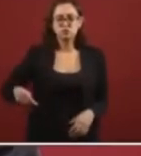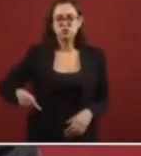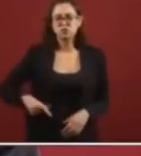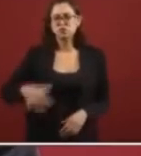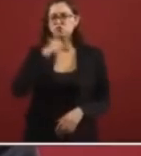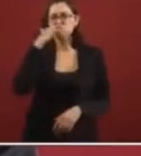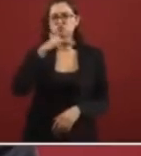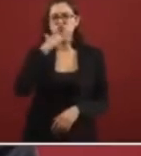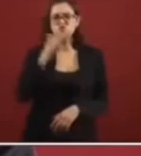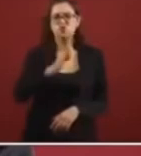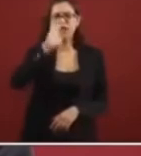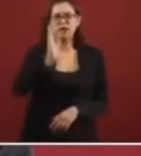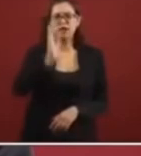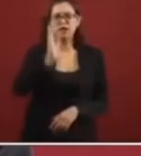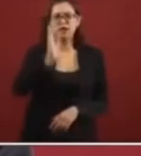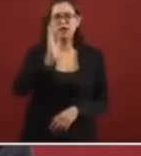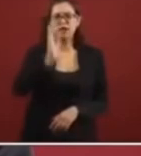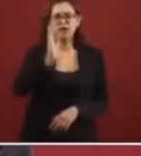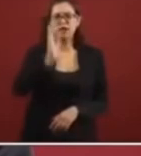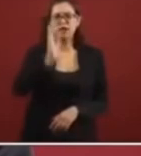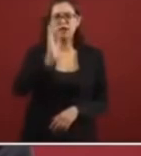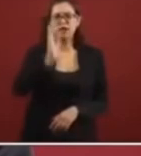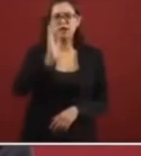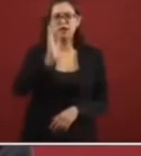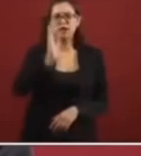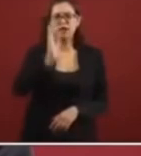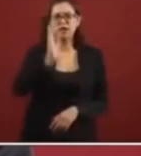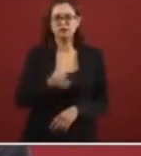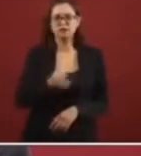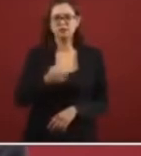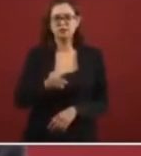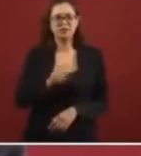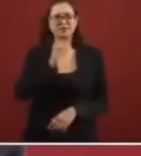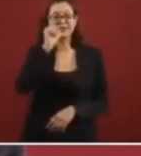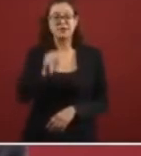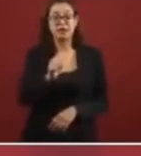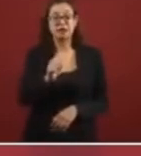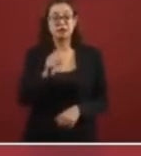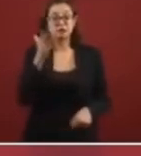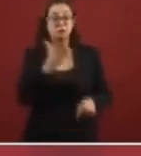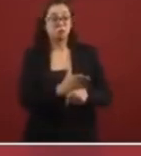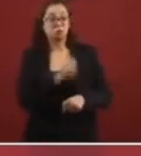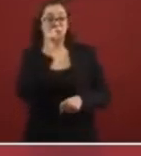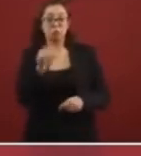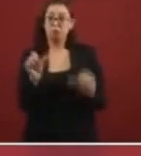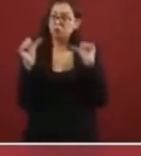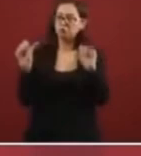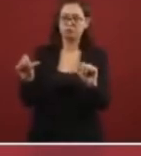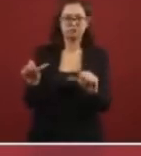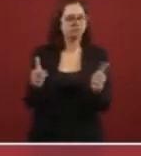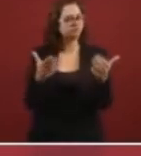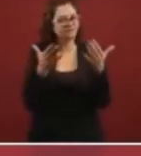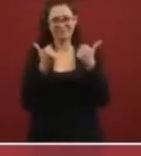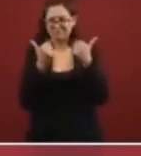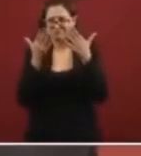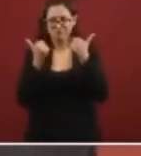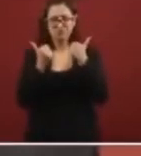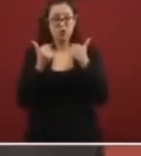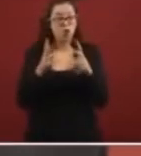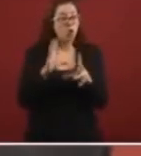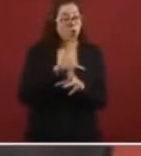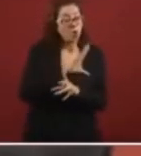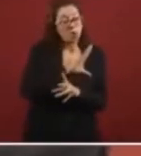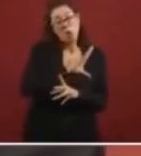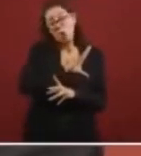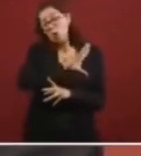corruption. Ni hay impunidad. And there is no impunity. Todo lo que deba